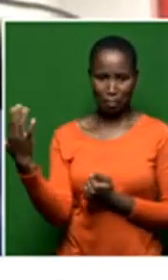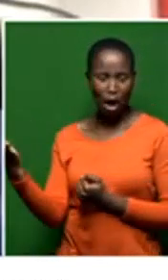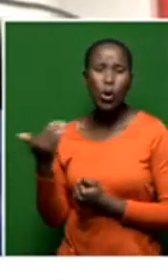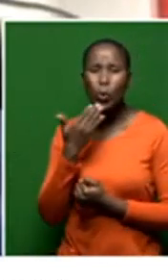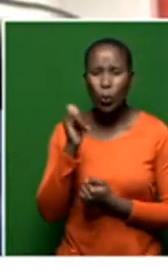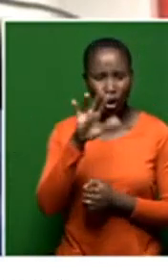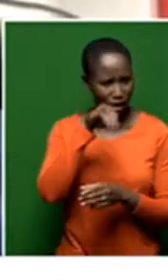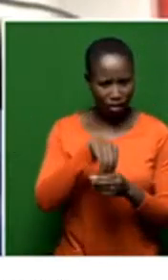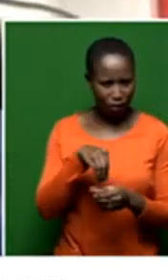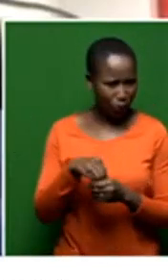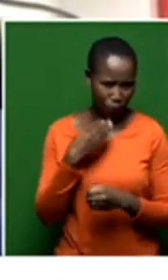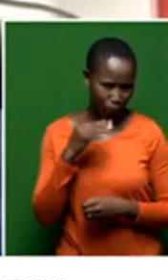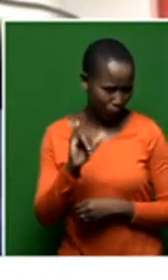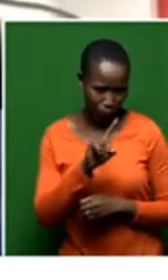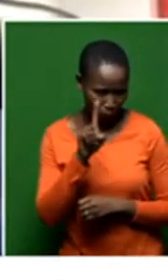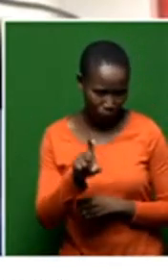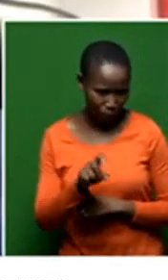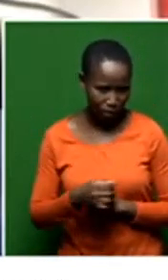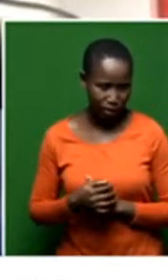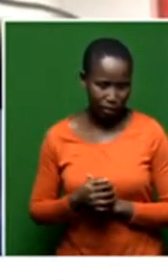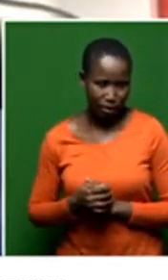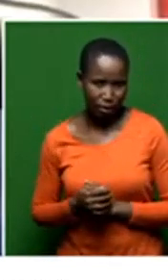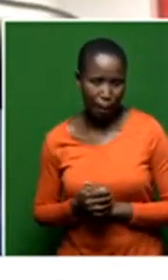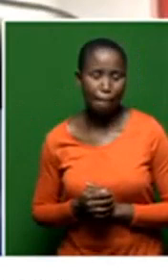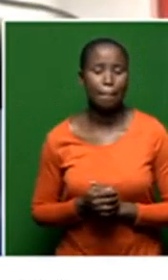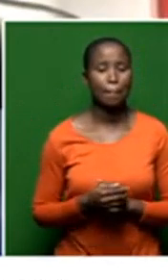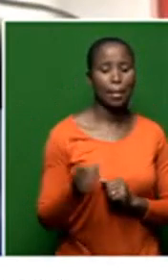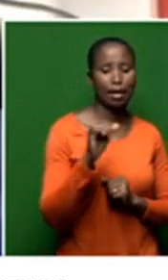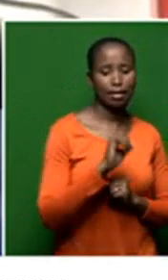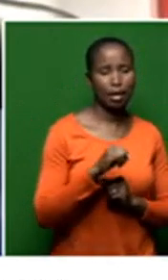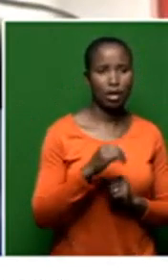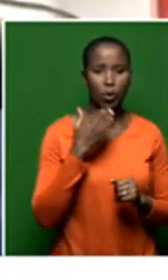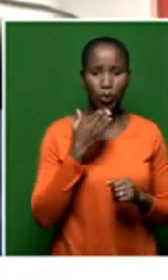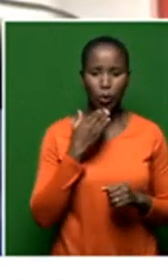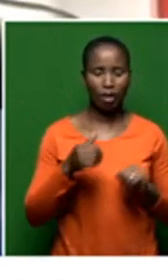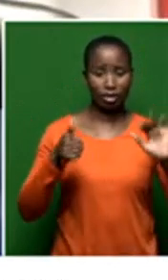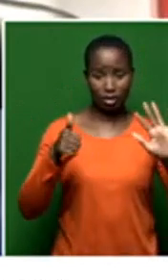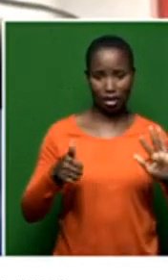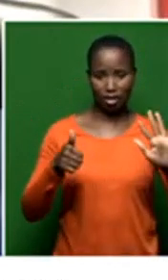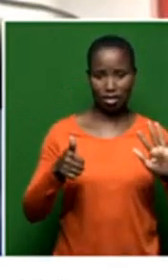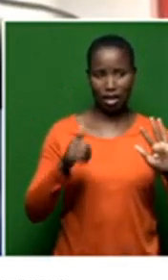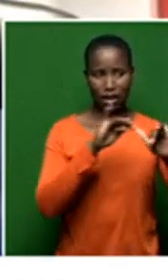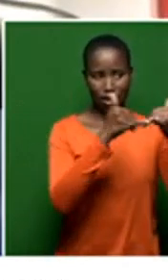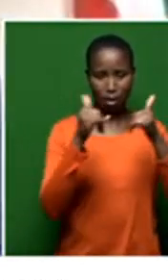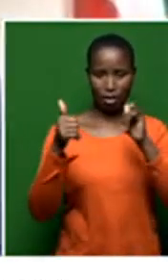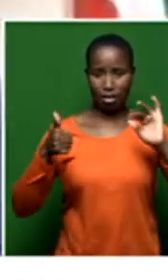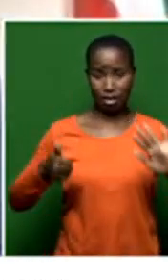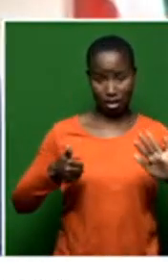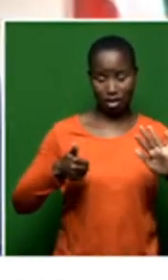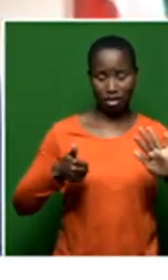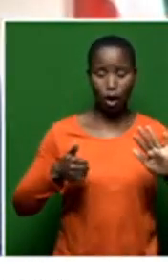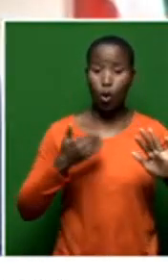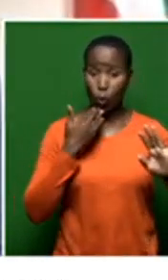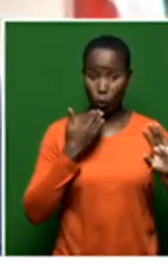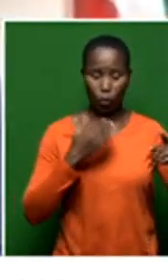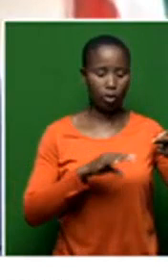bidding for these frequencies? Yes, so it's the 6 operators. I can